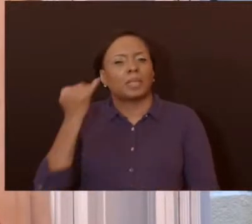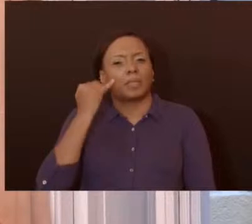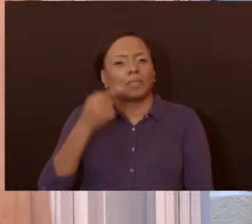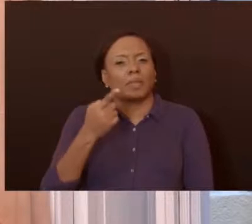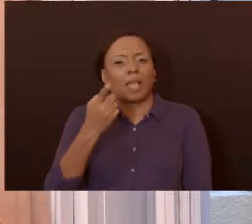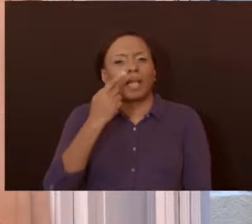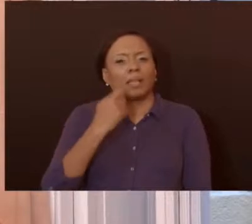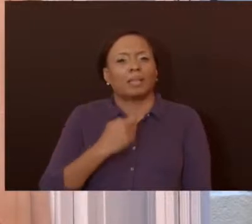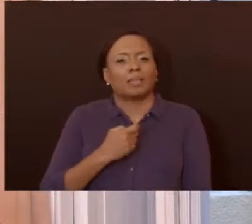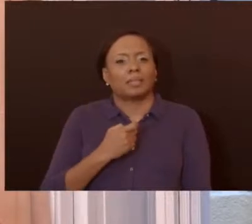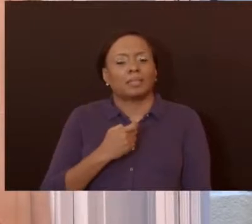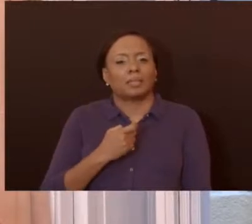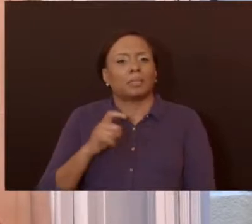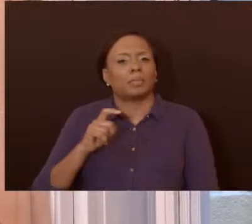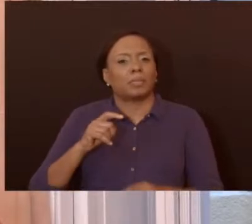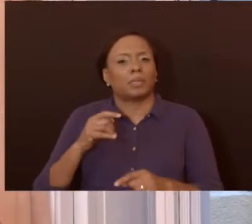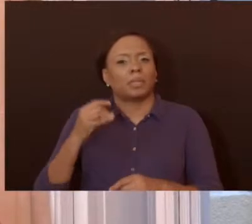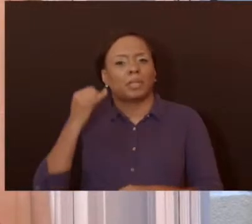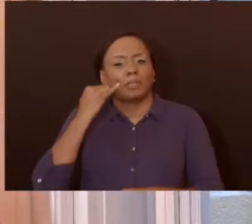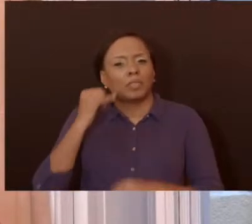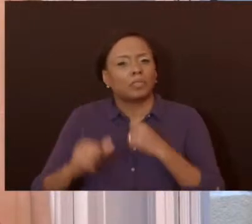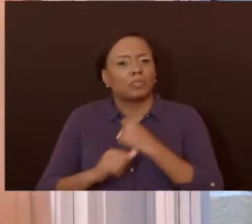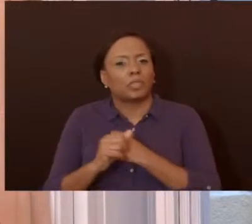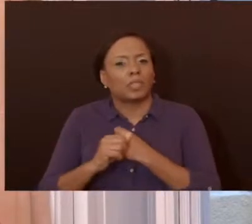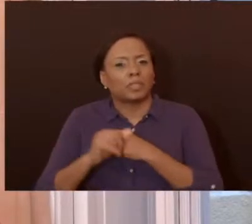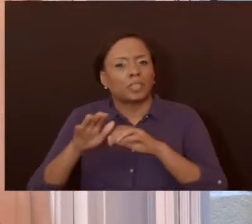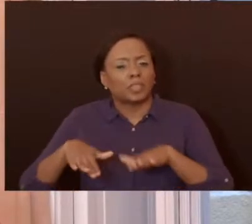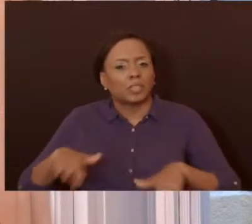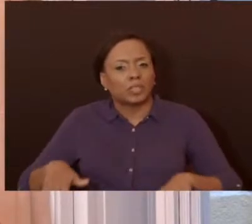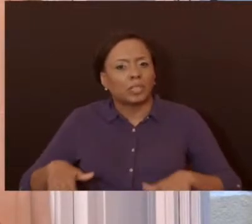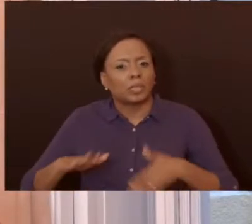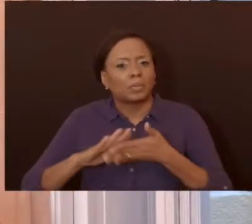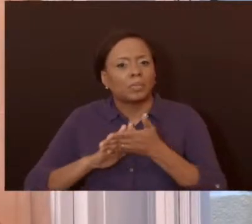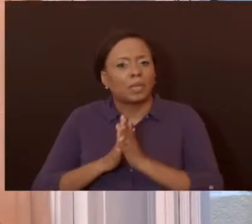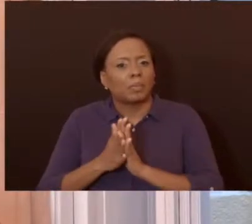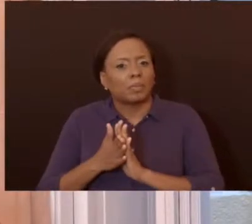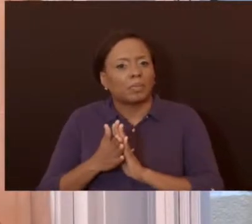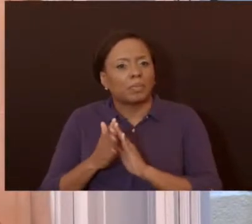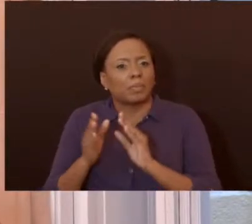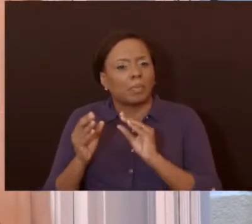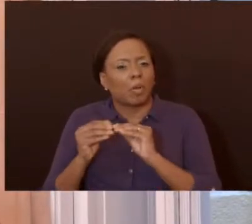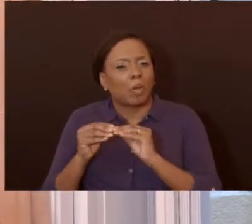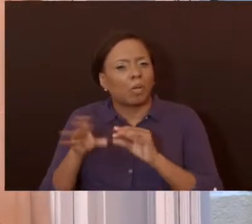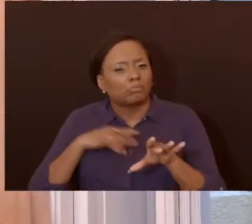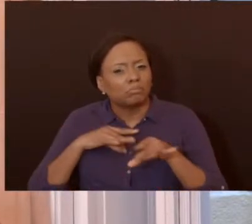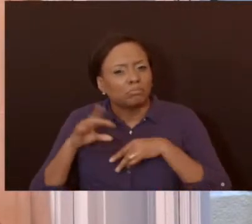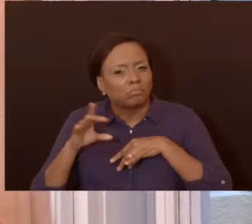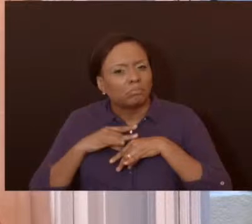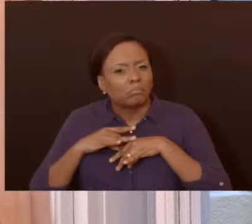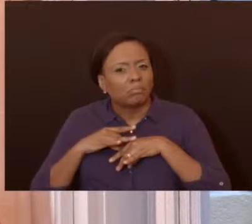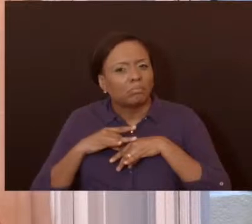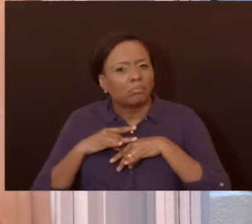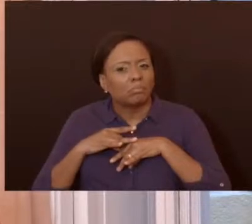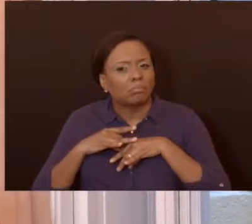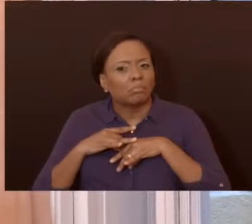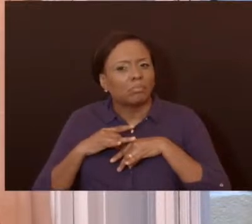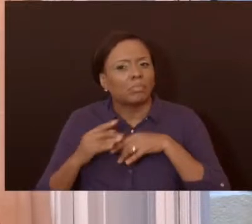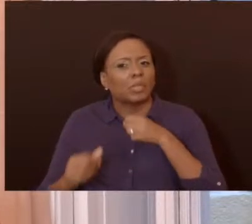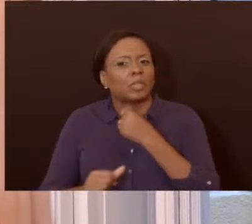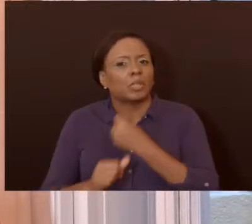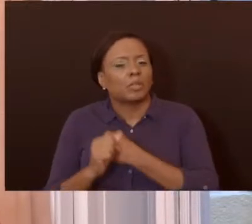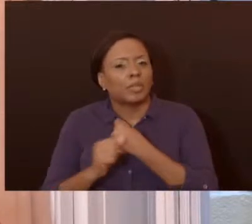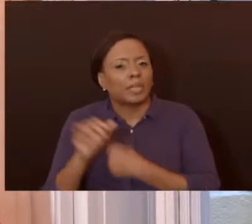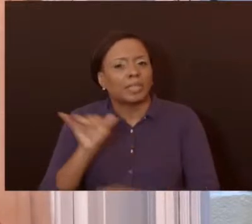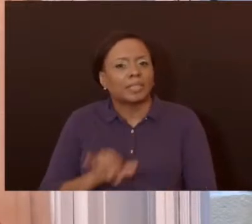what is the risk of persons or the children getting infected, right? I can say to you that the risk of children getting infected is the